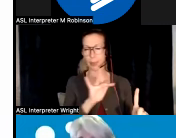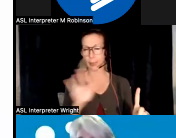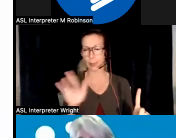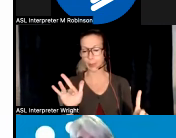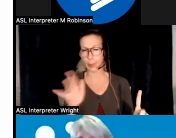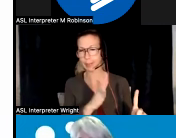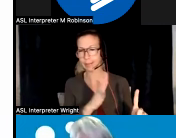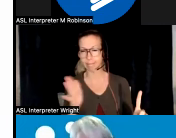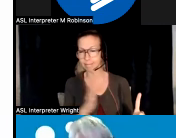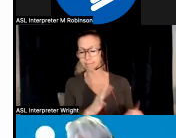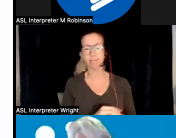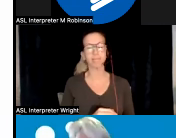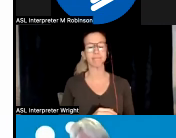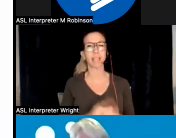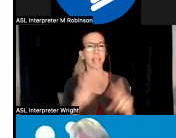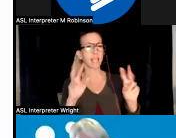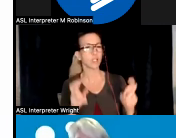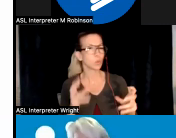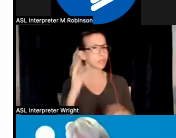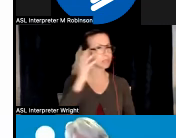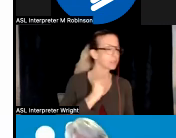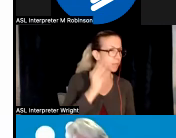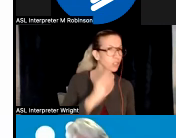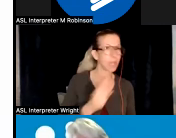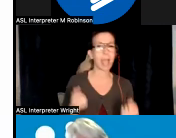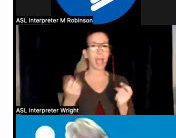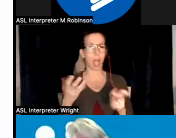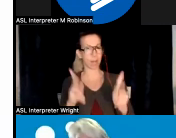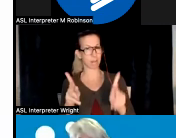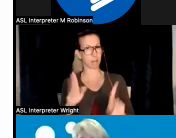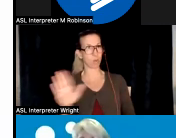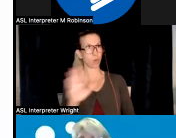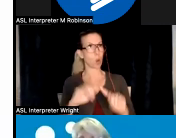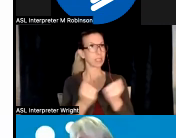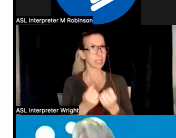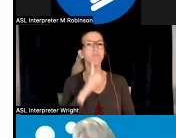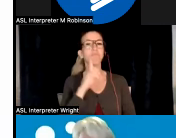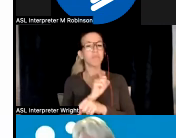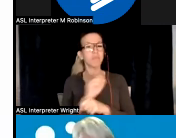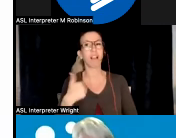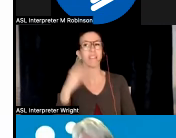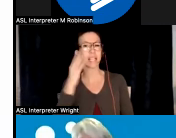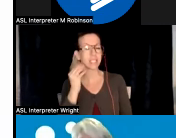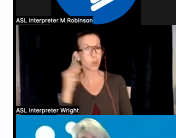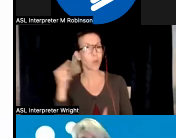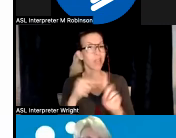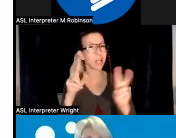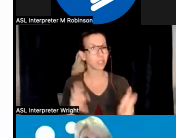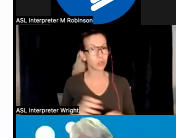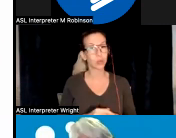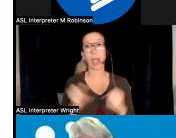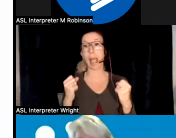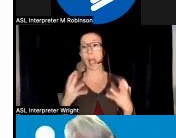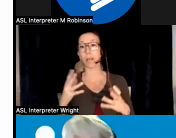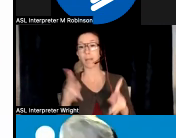on your team have had actual experience personally with this issue? How many people have worked with people that have had experience? How many